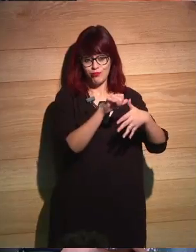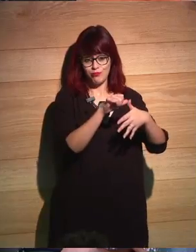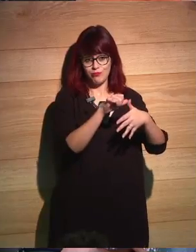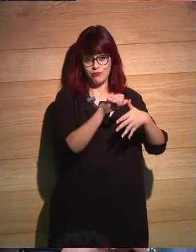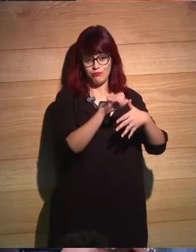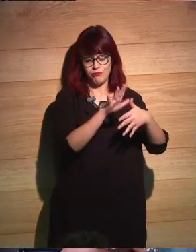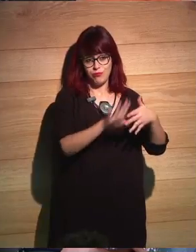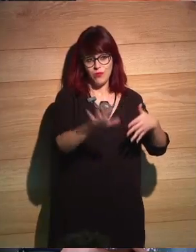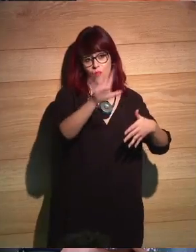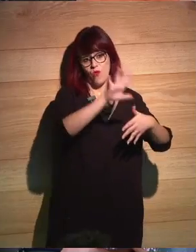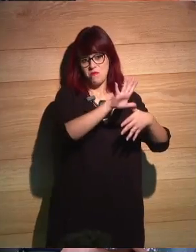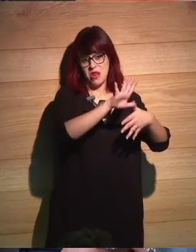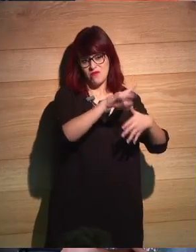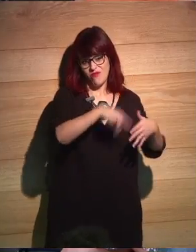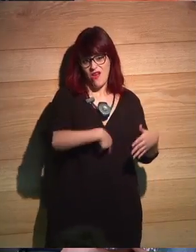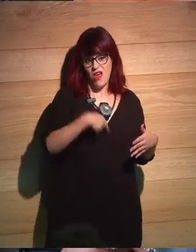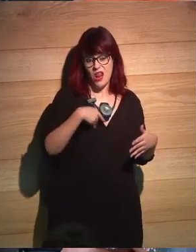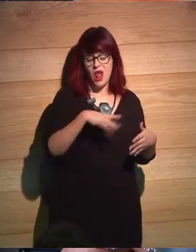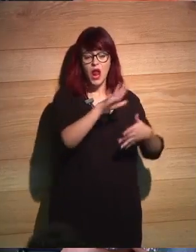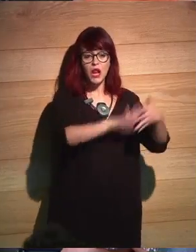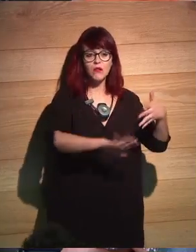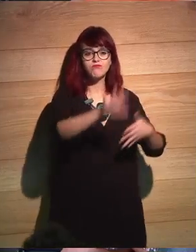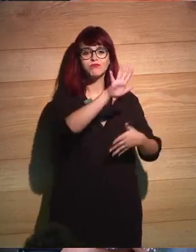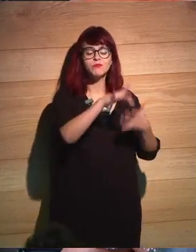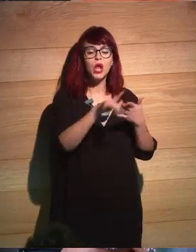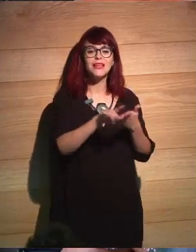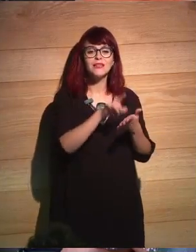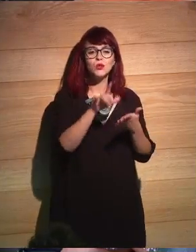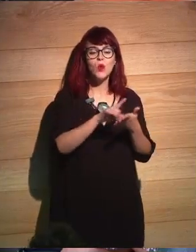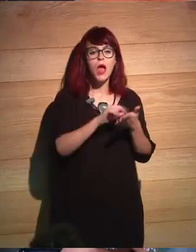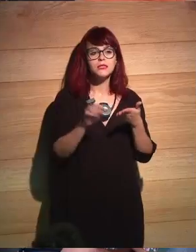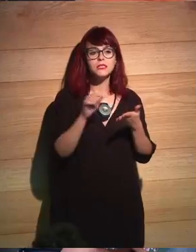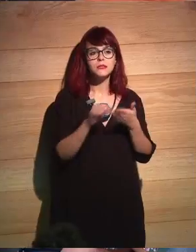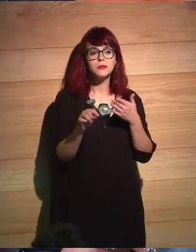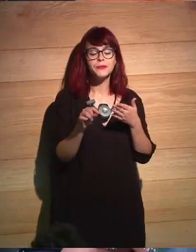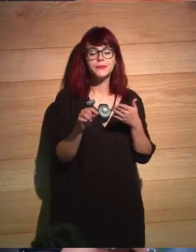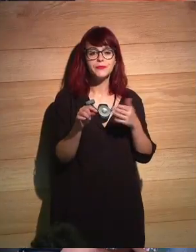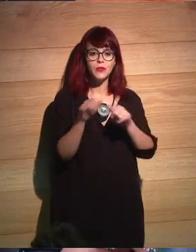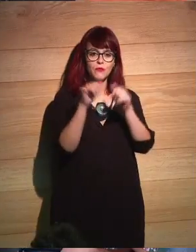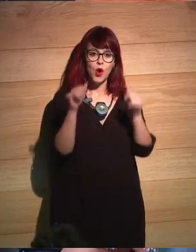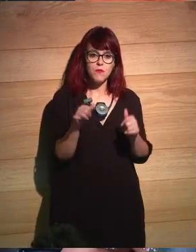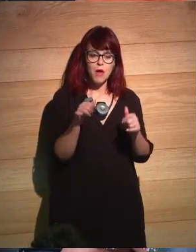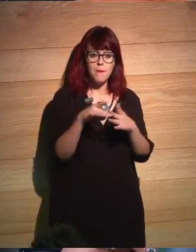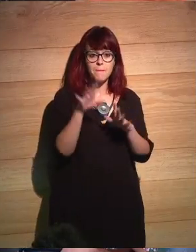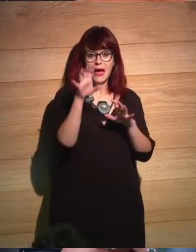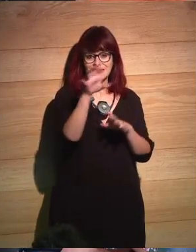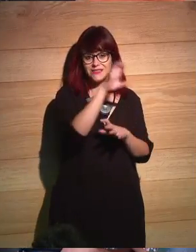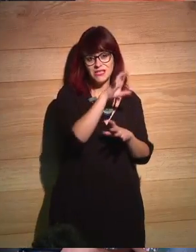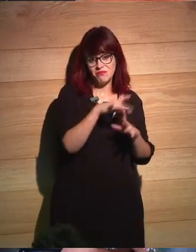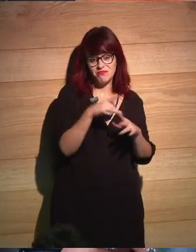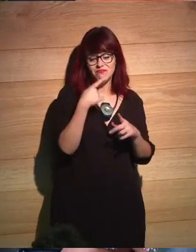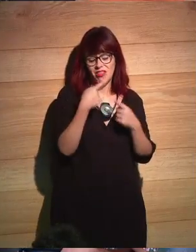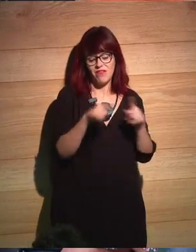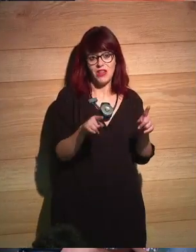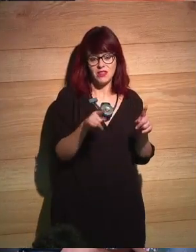literature that is developed in Spain and in South America. So it is written from